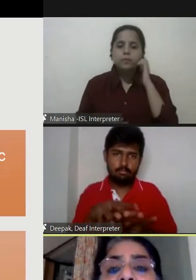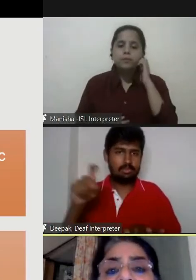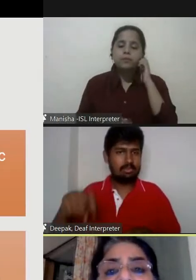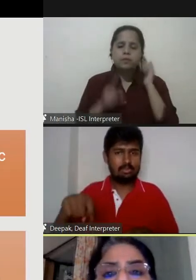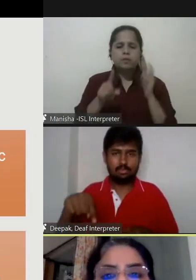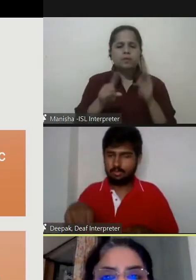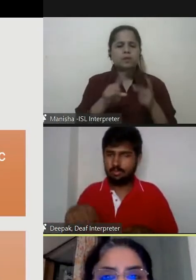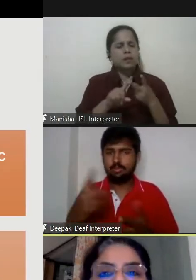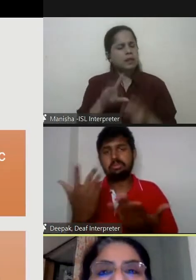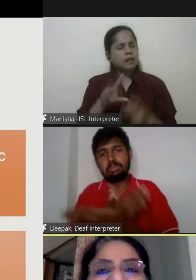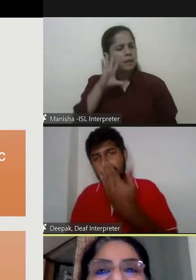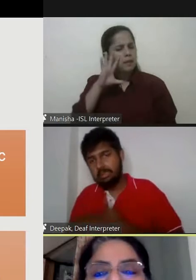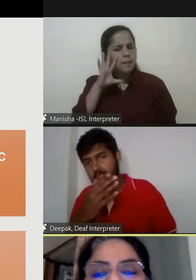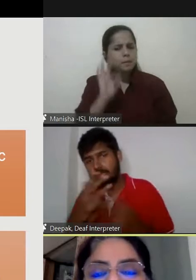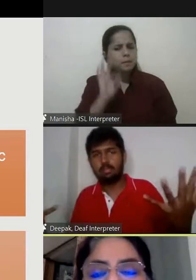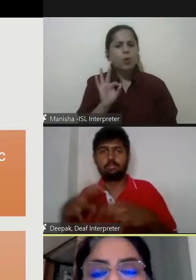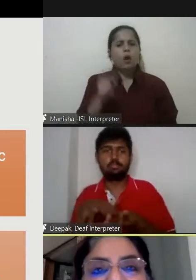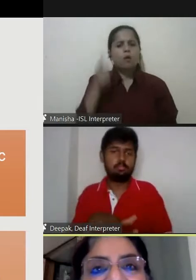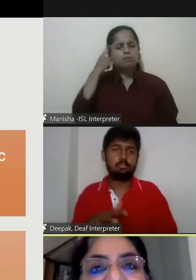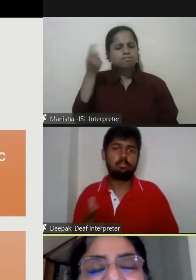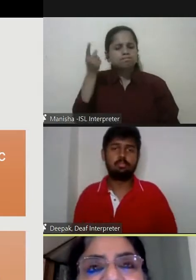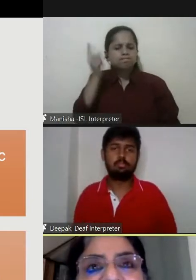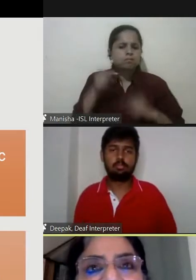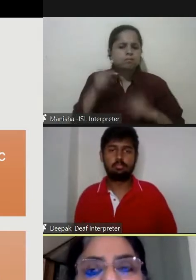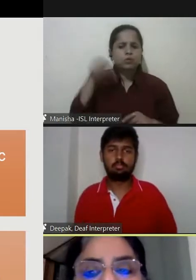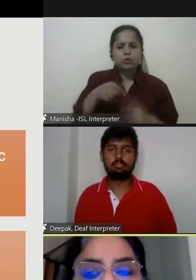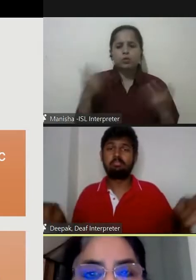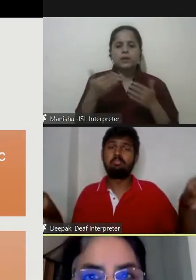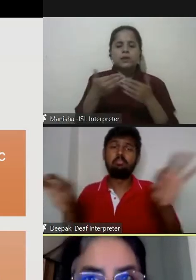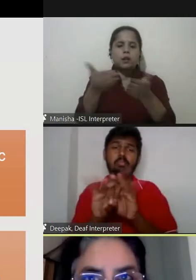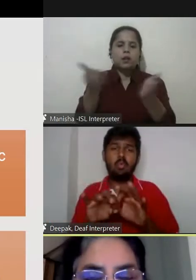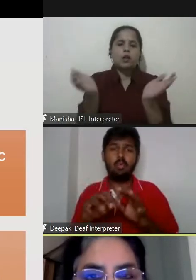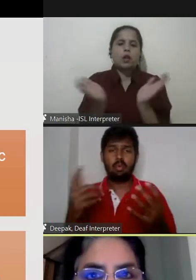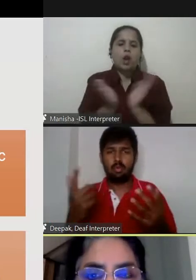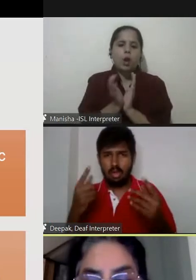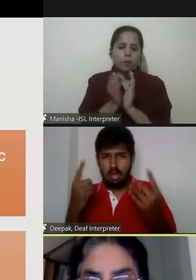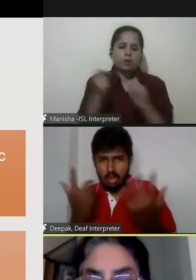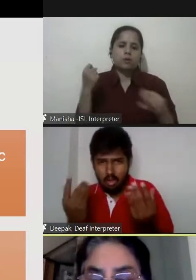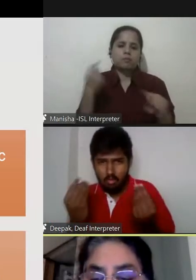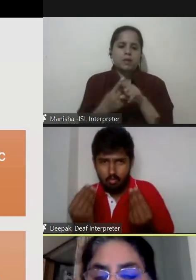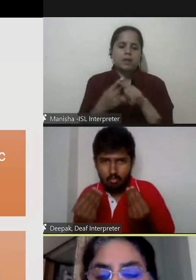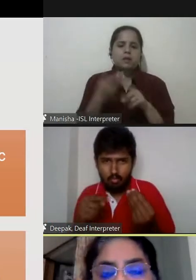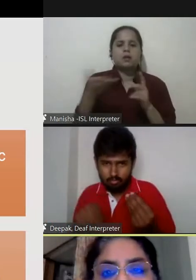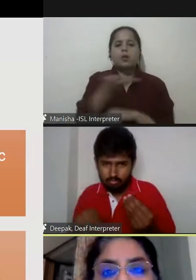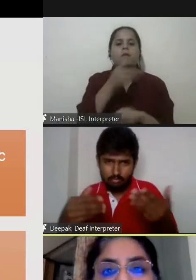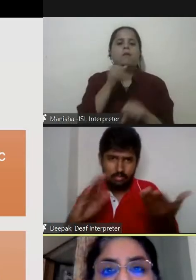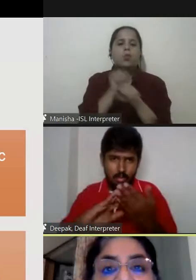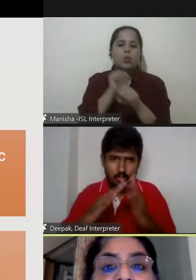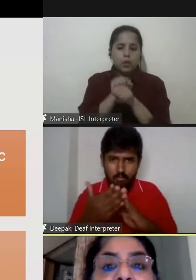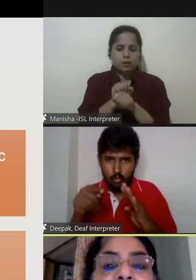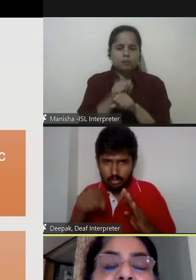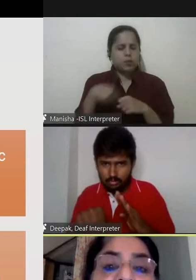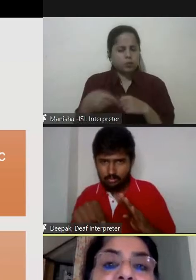most important strategies here was the community-based workers. And I'll talk about them, people from